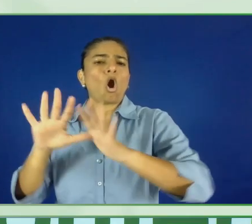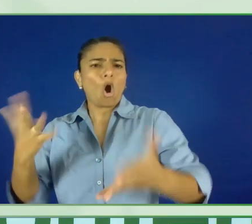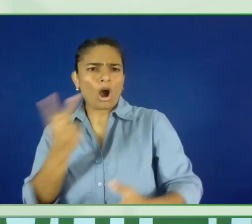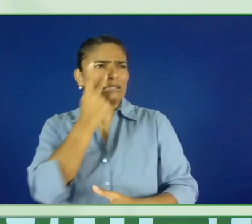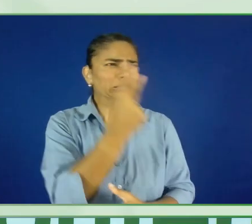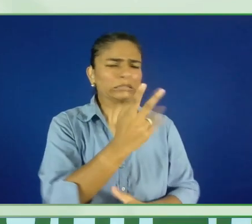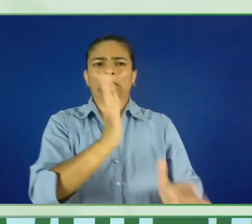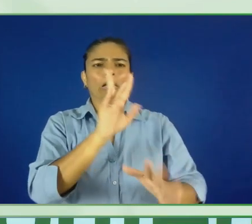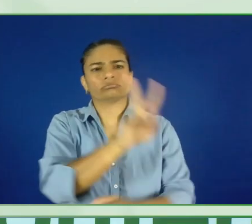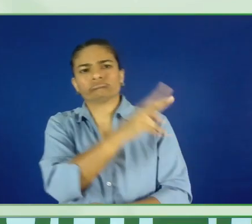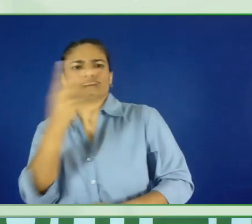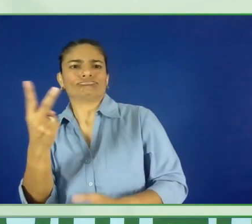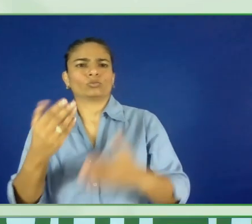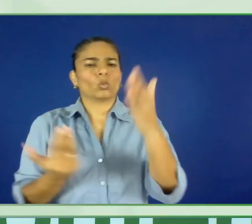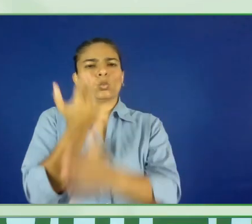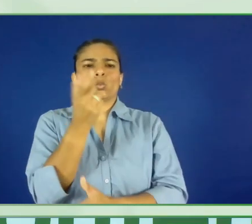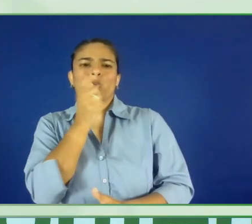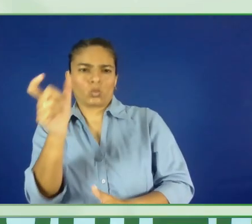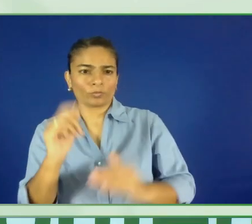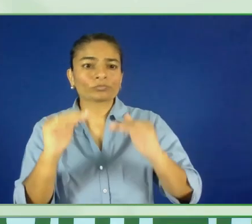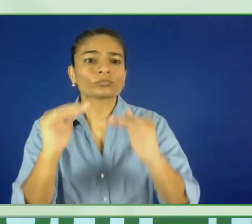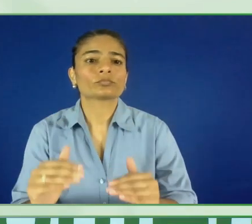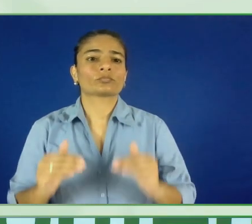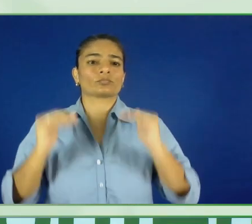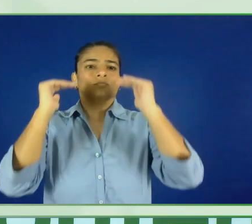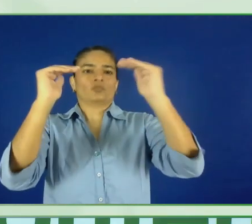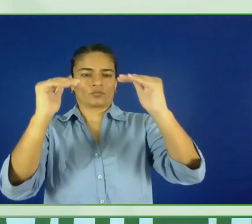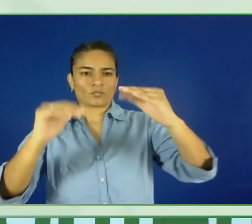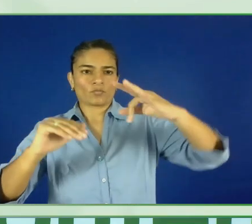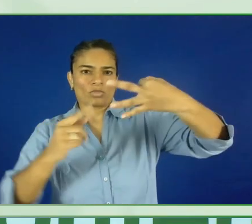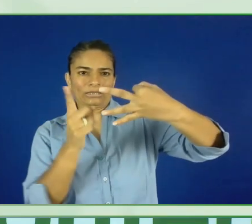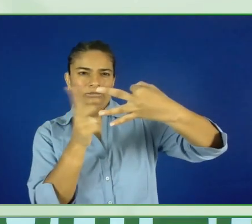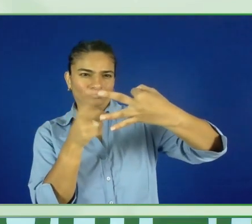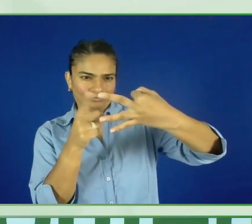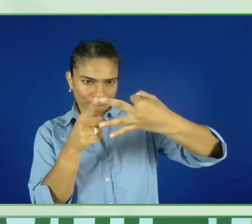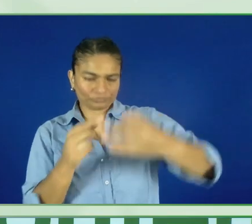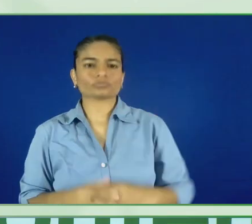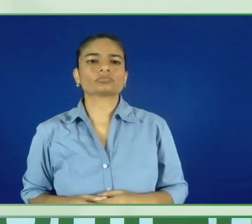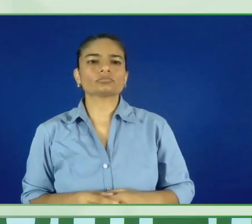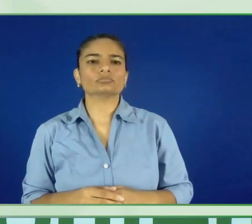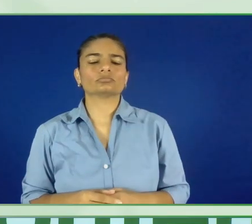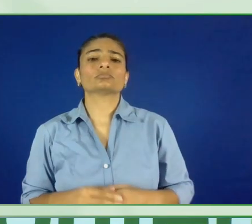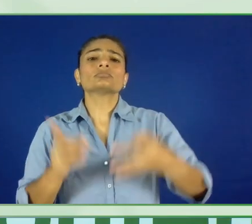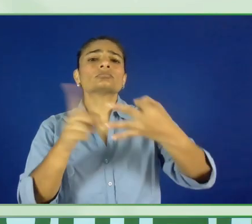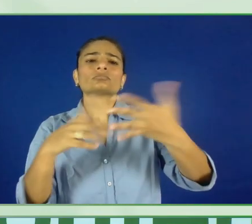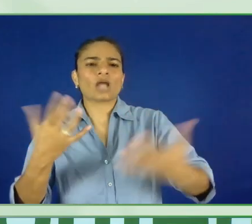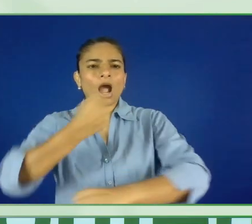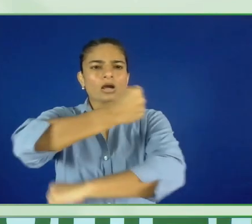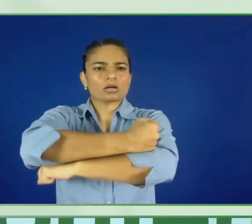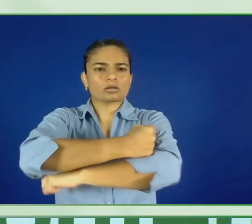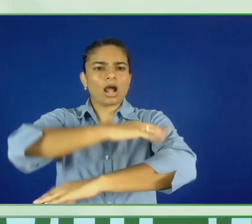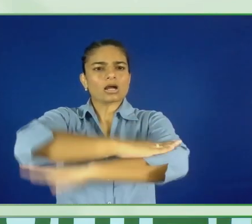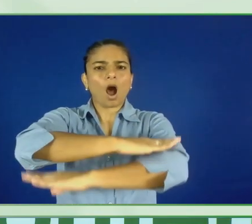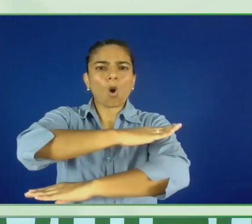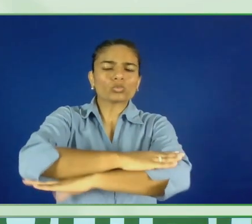and system messaging. I apologize, technology people just use terms that are too complicated, but grounding means this is where it's